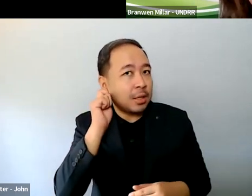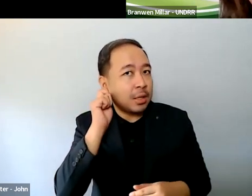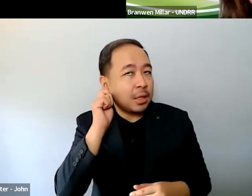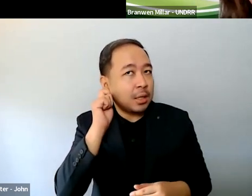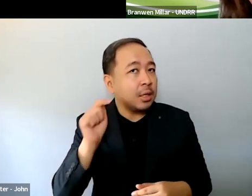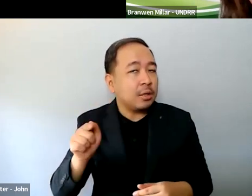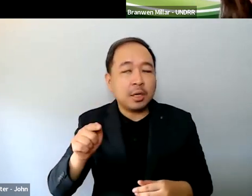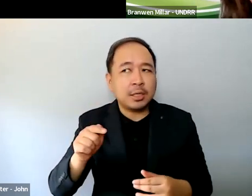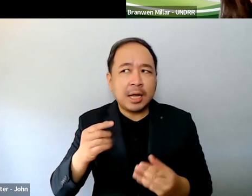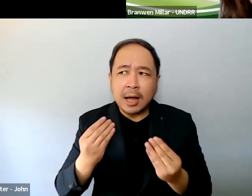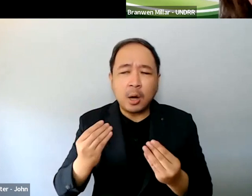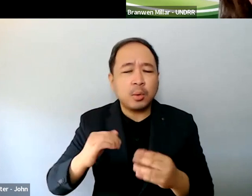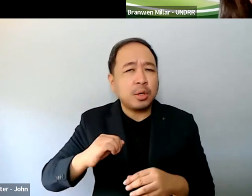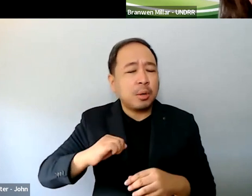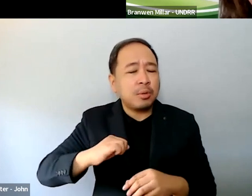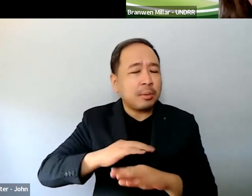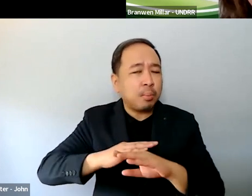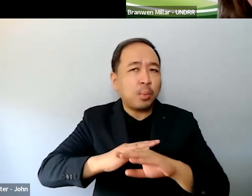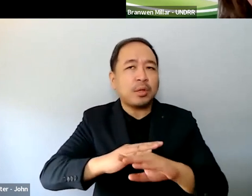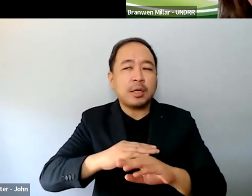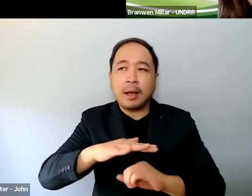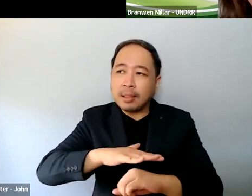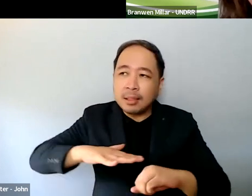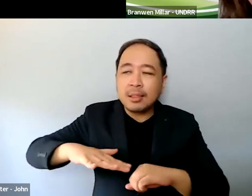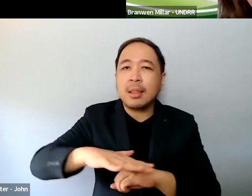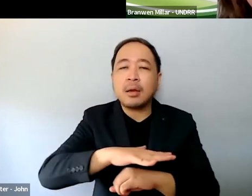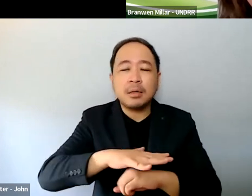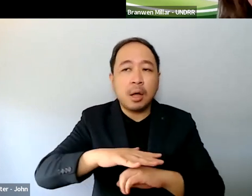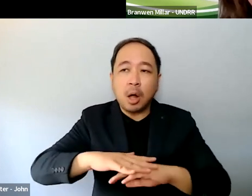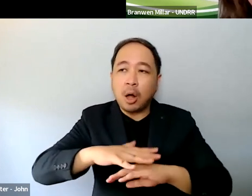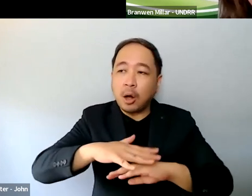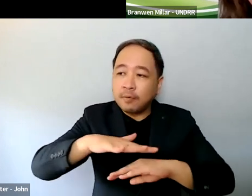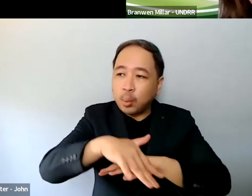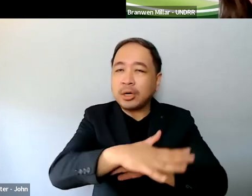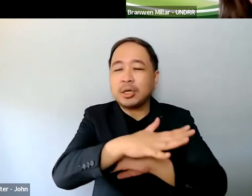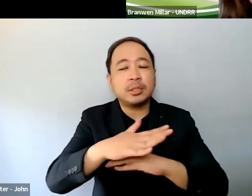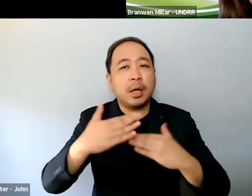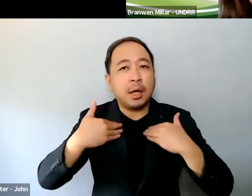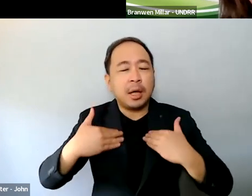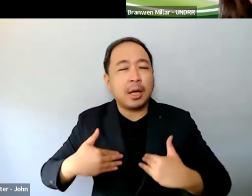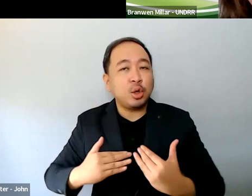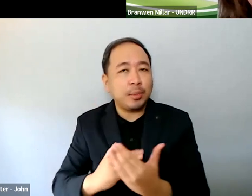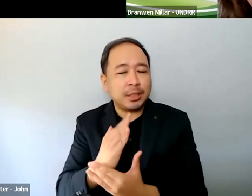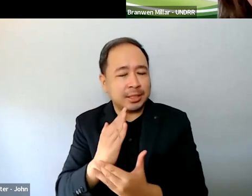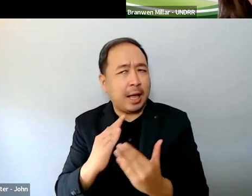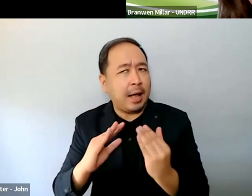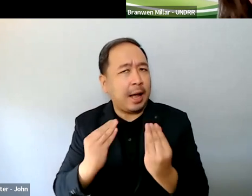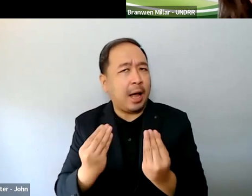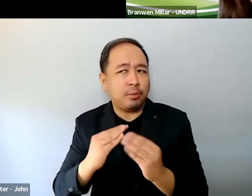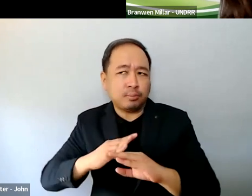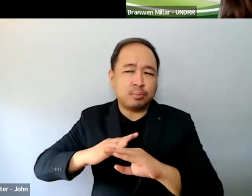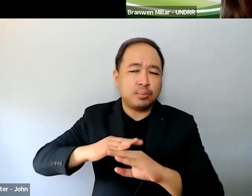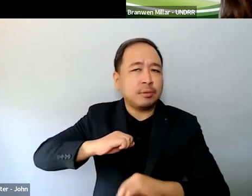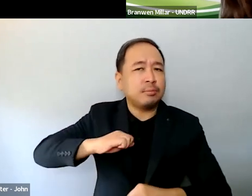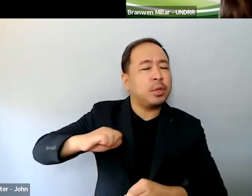to protect lands, water, nature, communities, and human rights from environmental harms and climate impact, often at